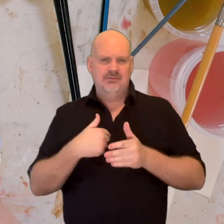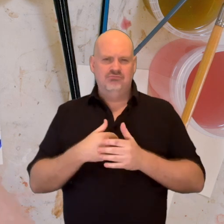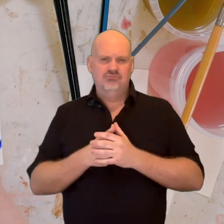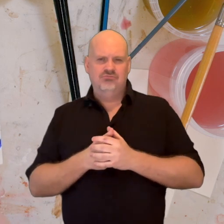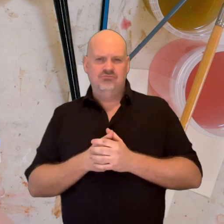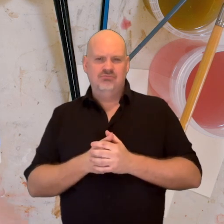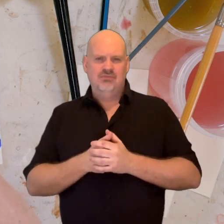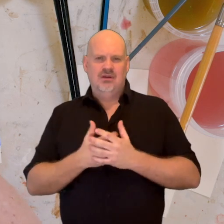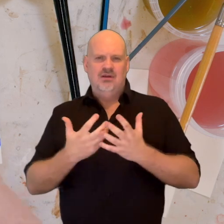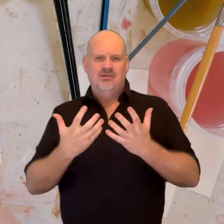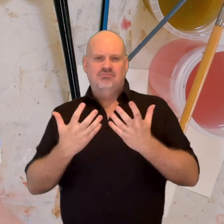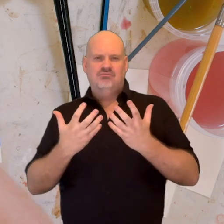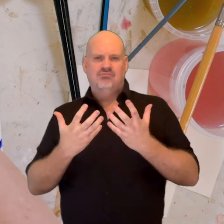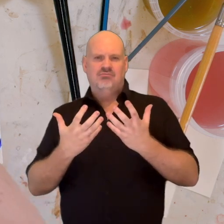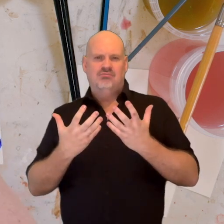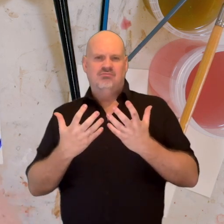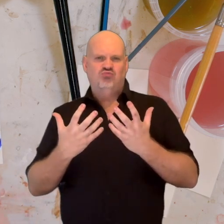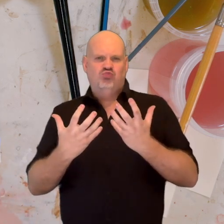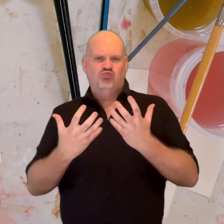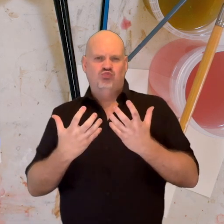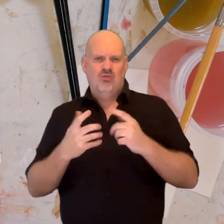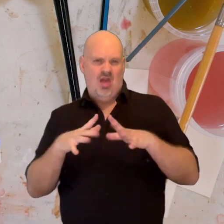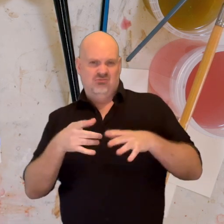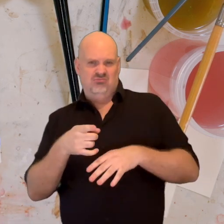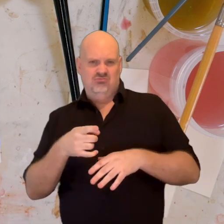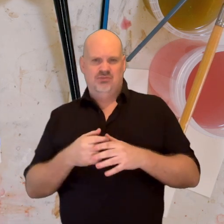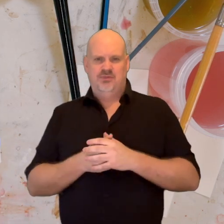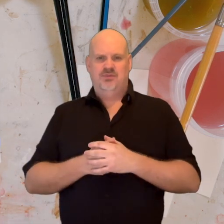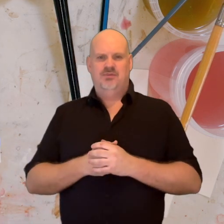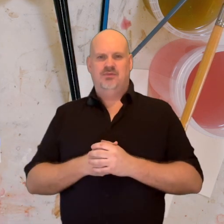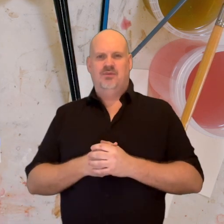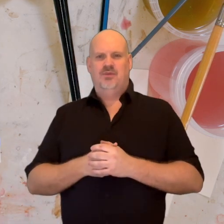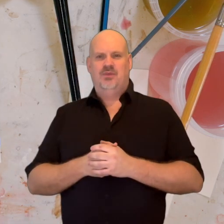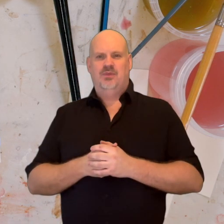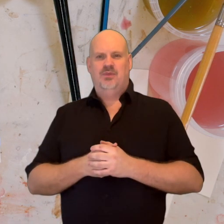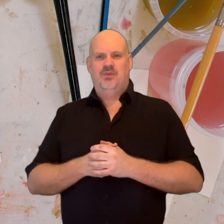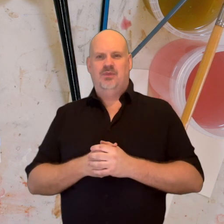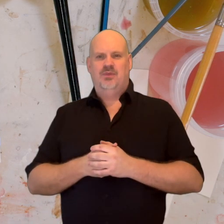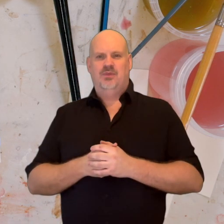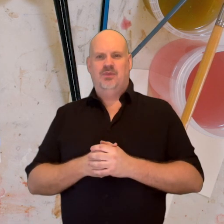So much like the ones I did earlier.